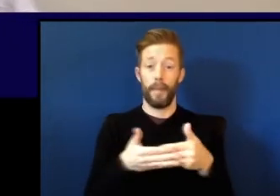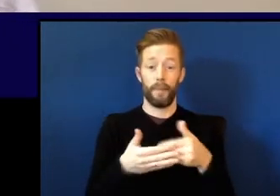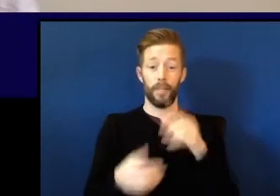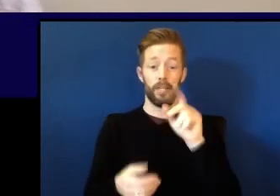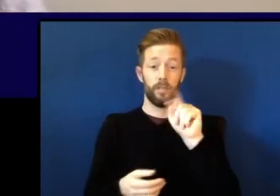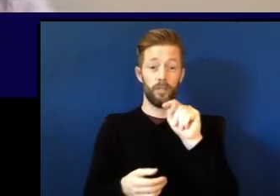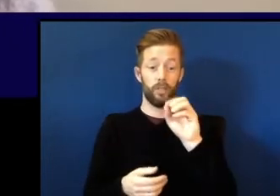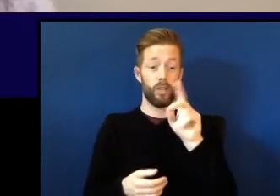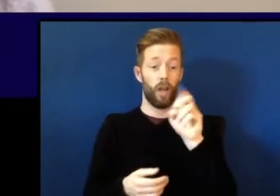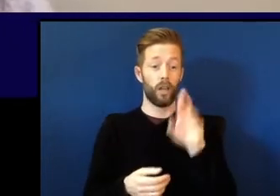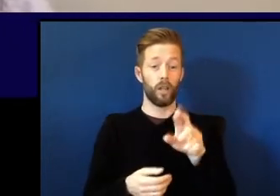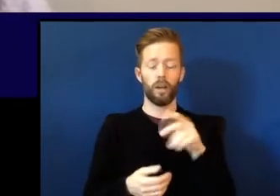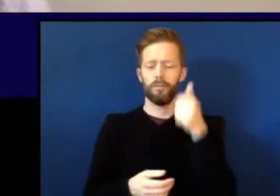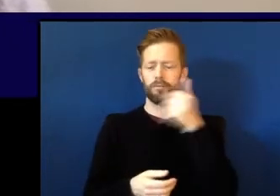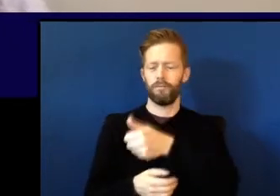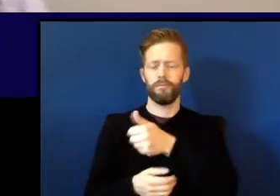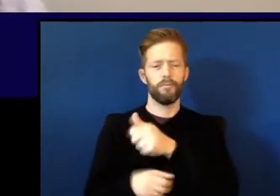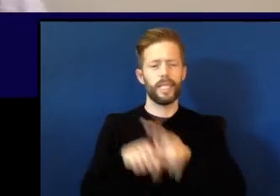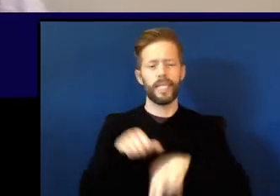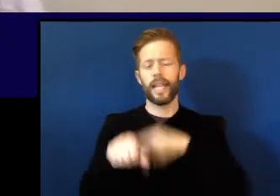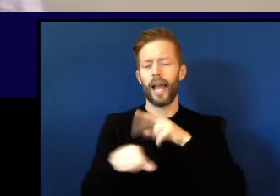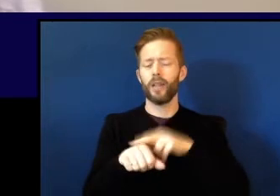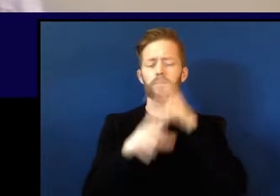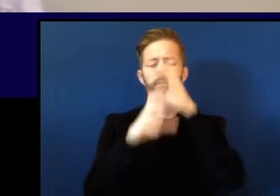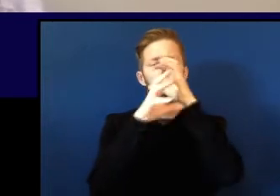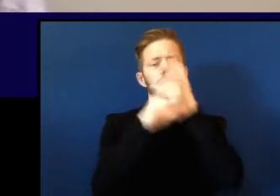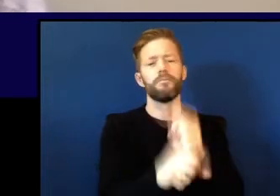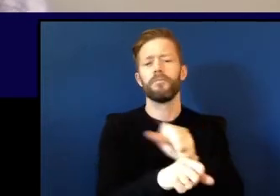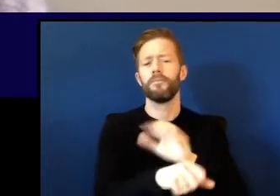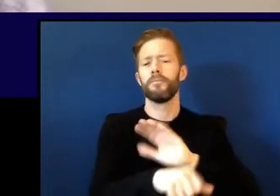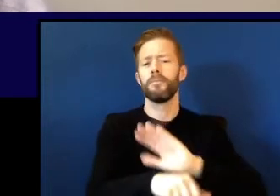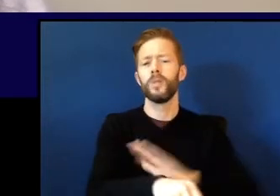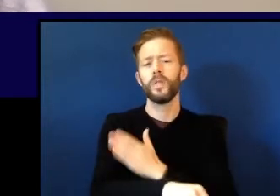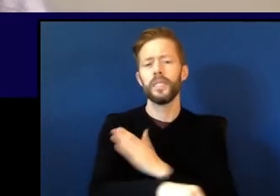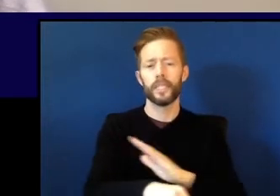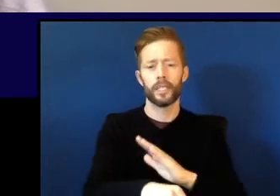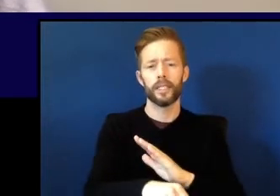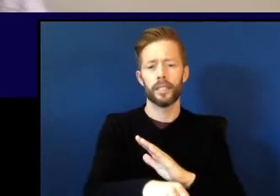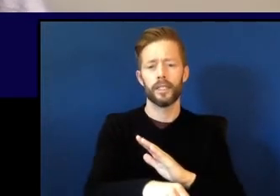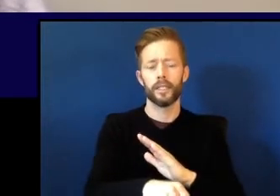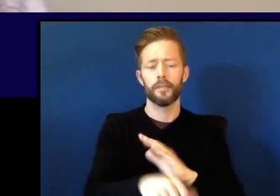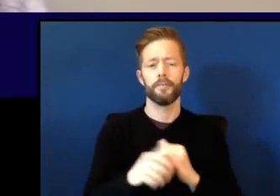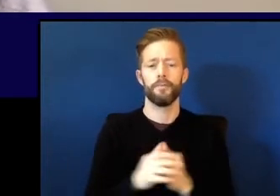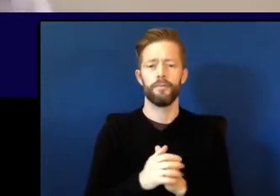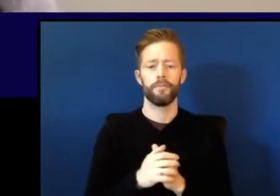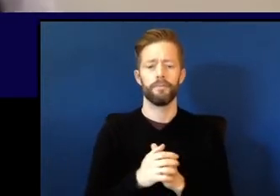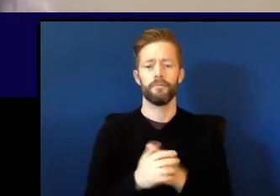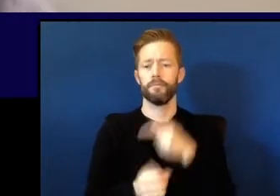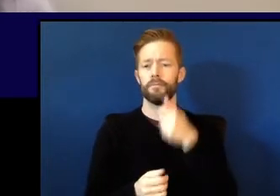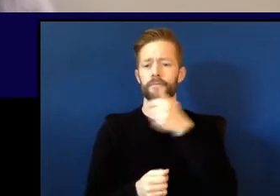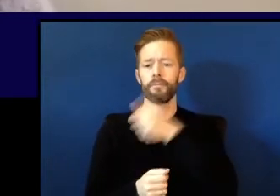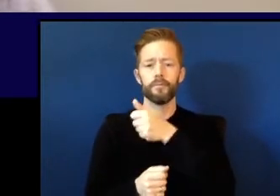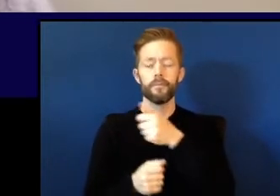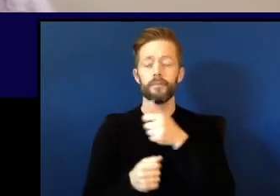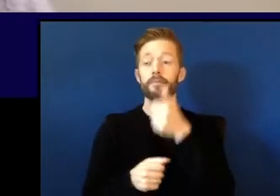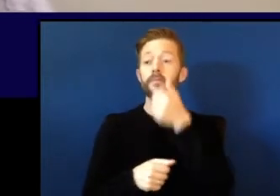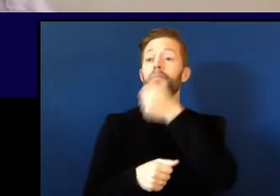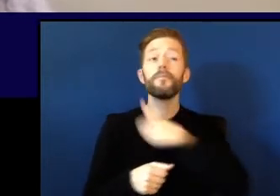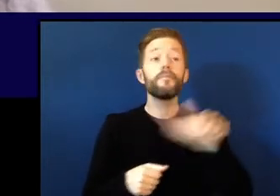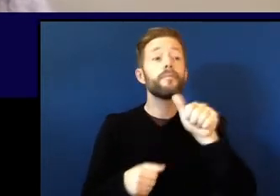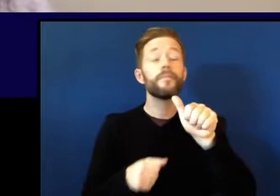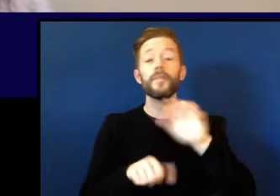are naturally drawn to music. I think they basically gravitate to anything